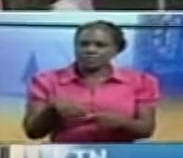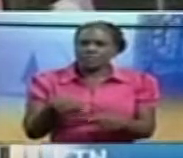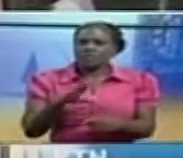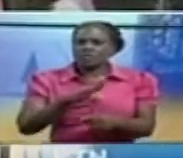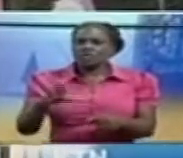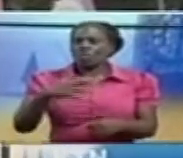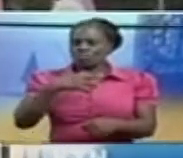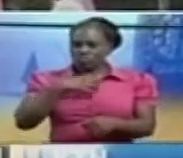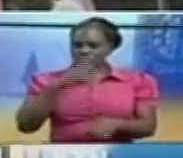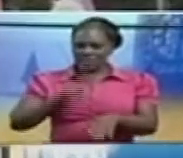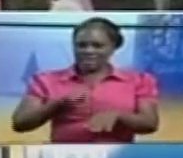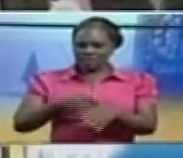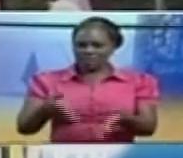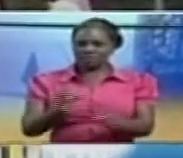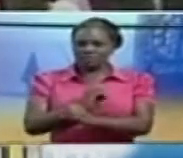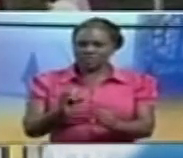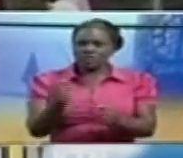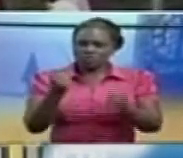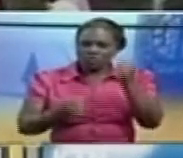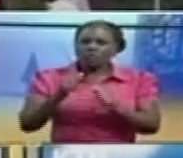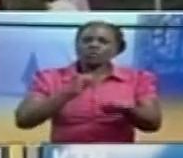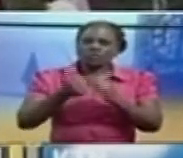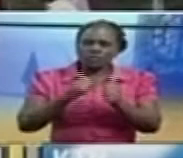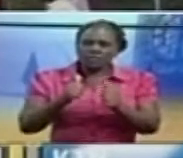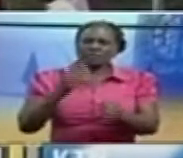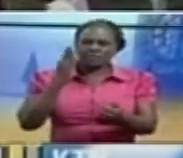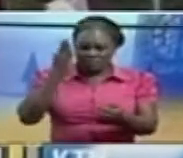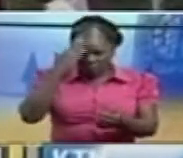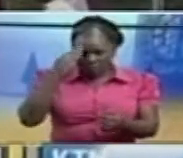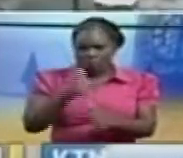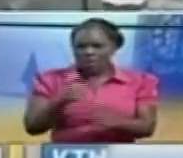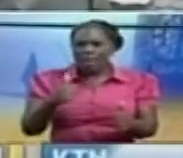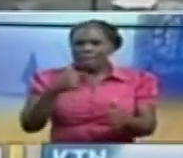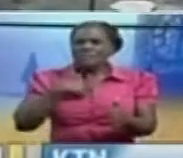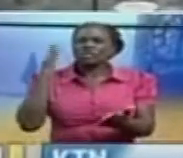retiring. Motorsport and rallies is too funny, so I can't stop it.